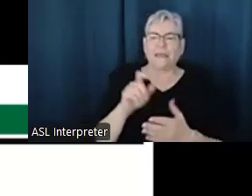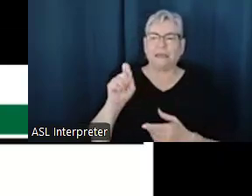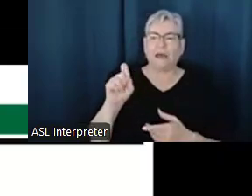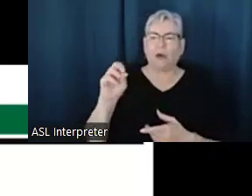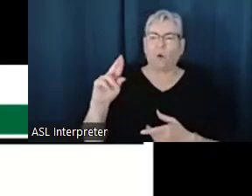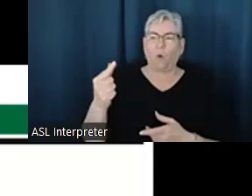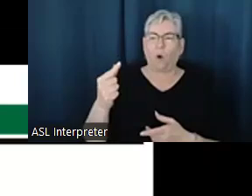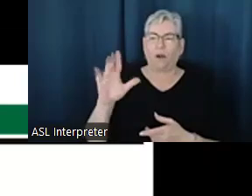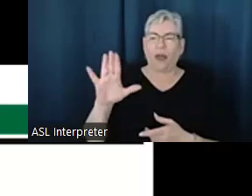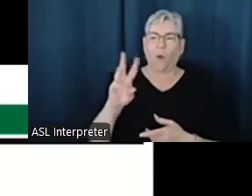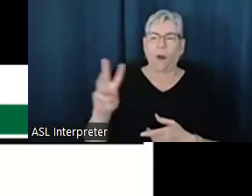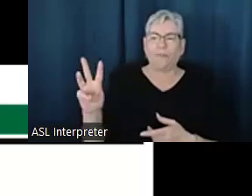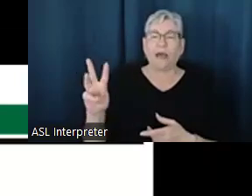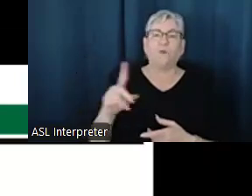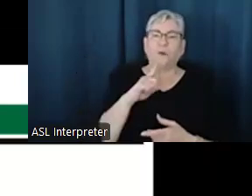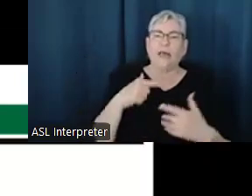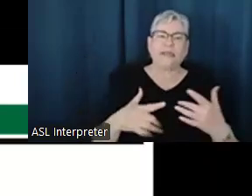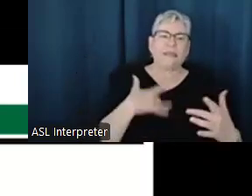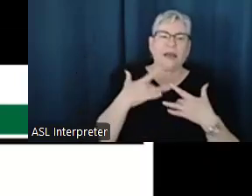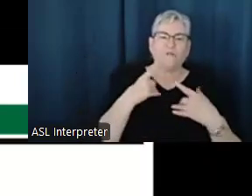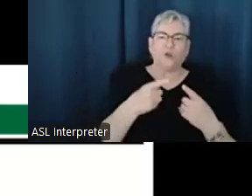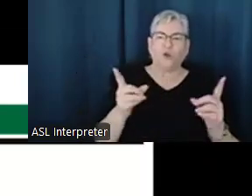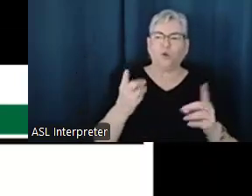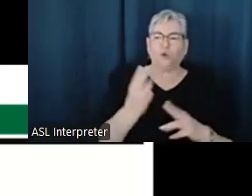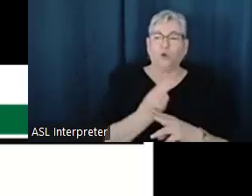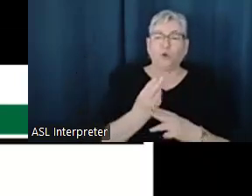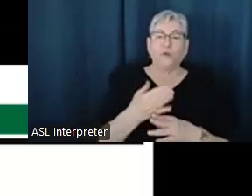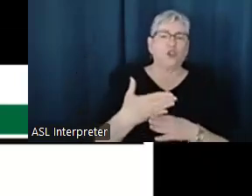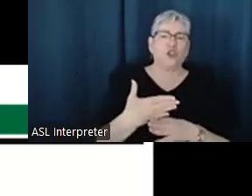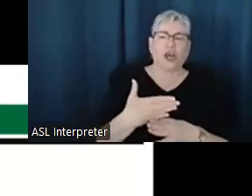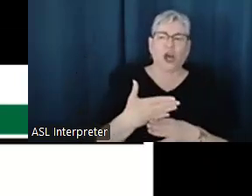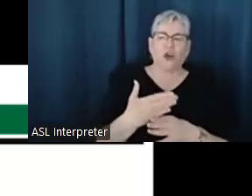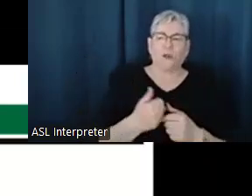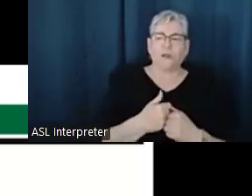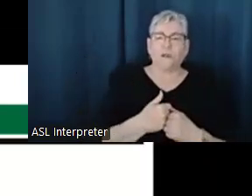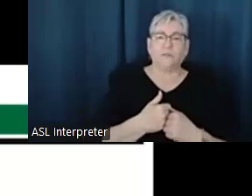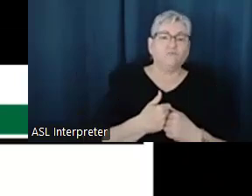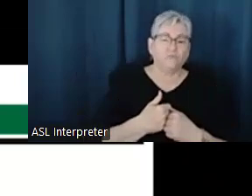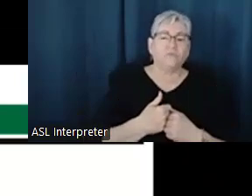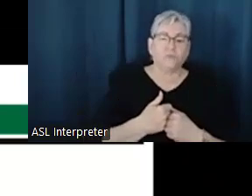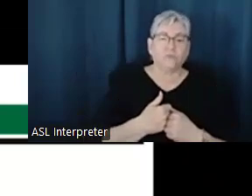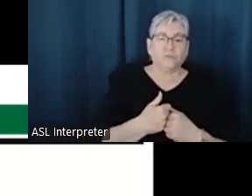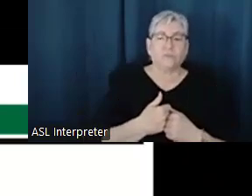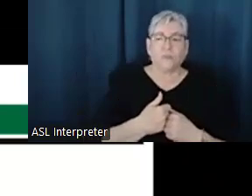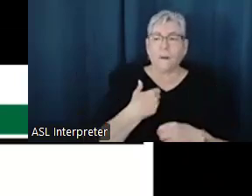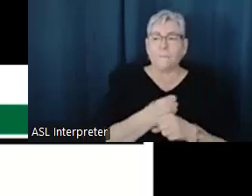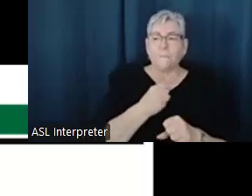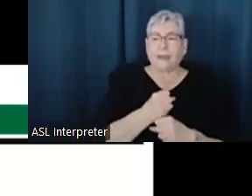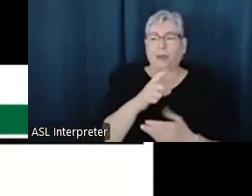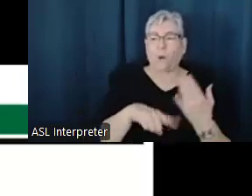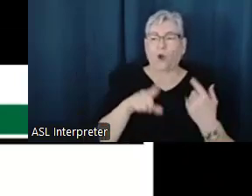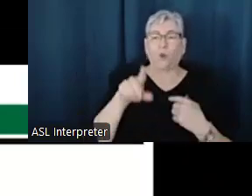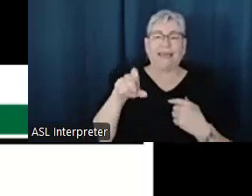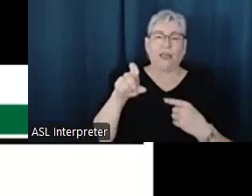are so excited for you to use it, share it, you know, and make it what you need to